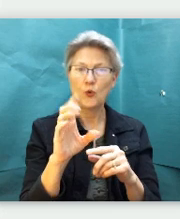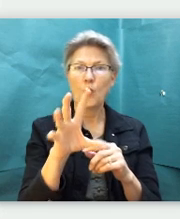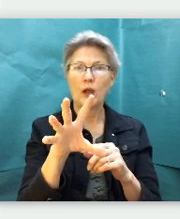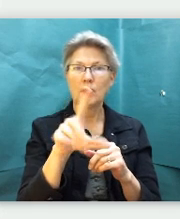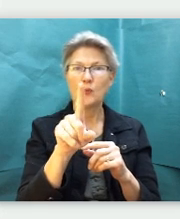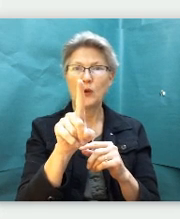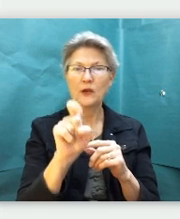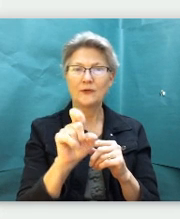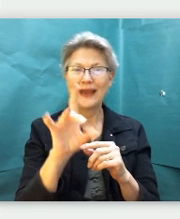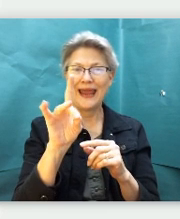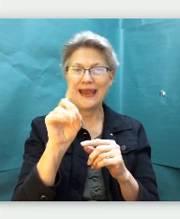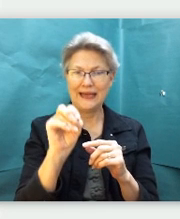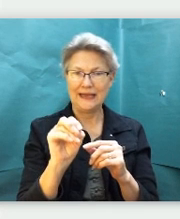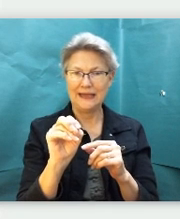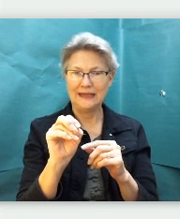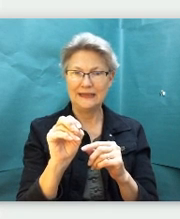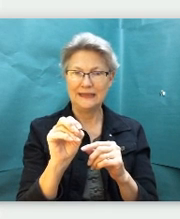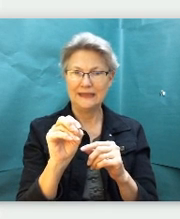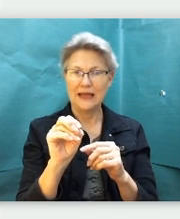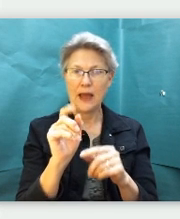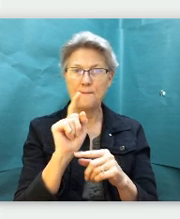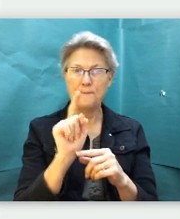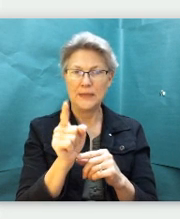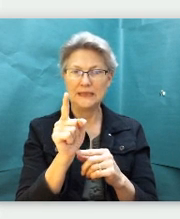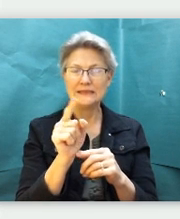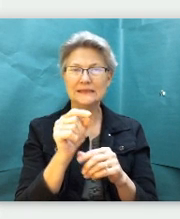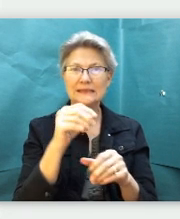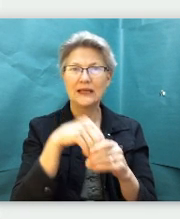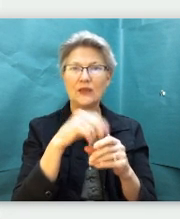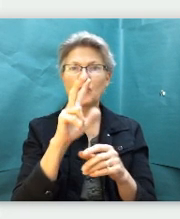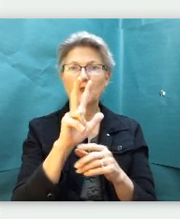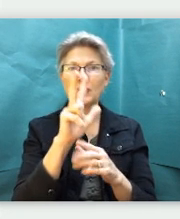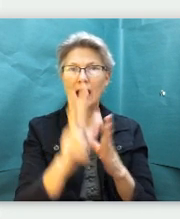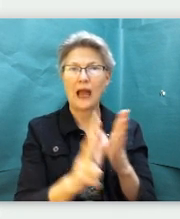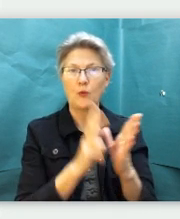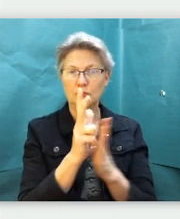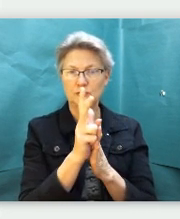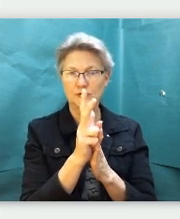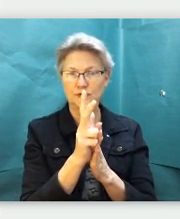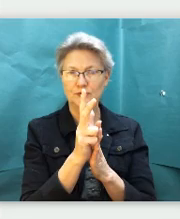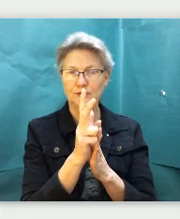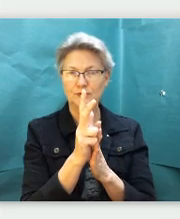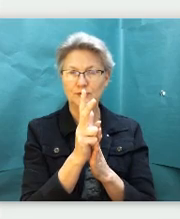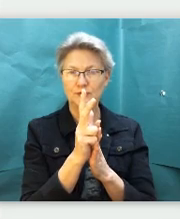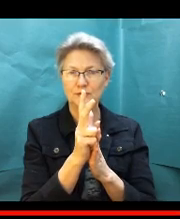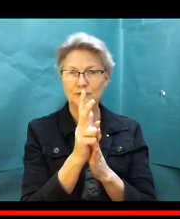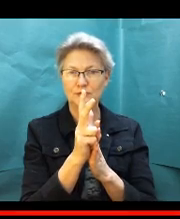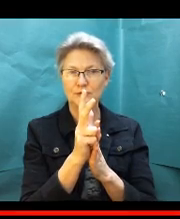180 minutes in 3 hours.